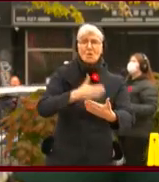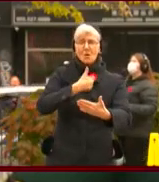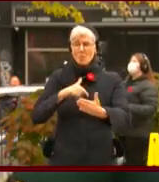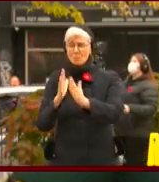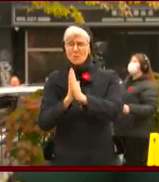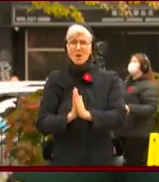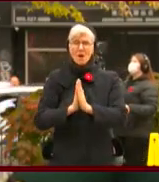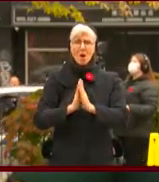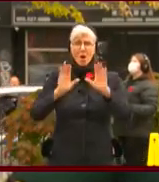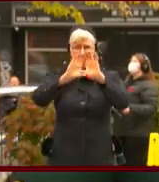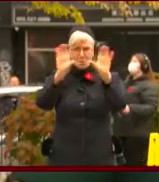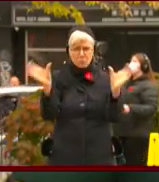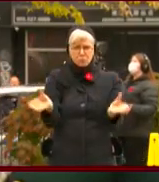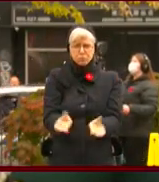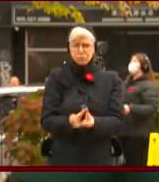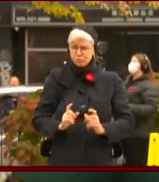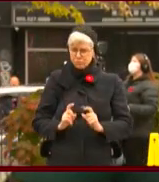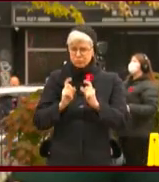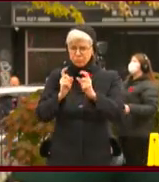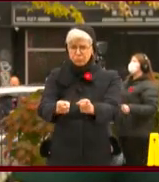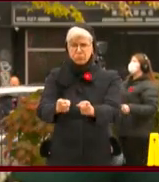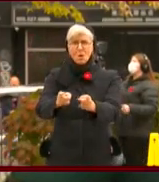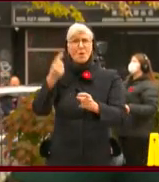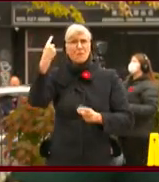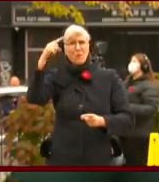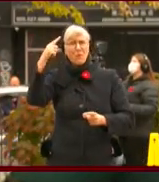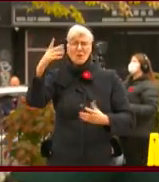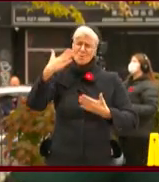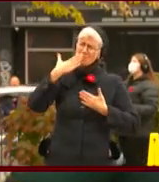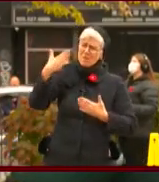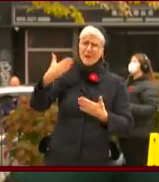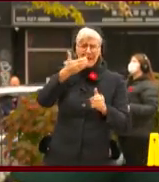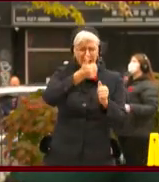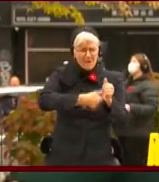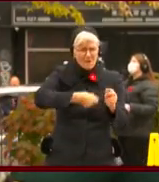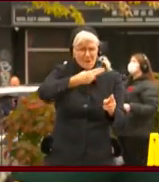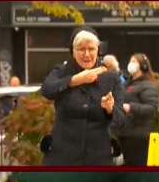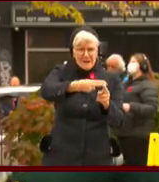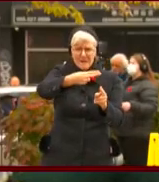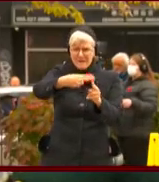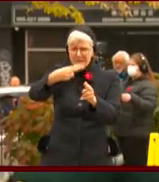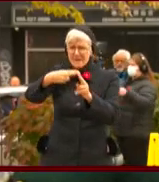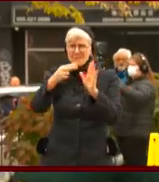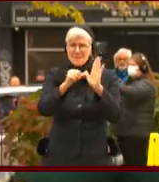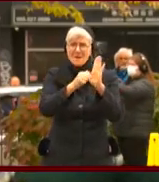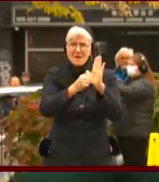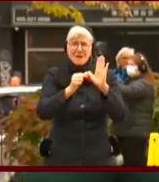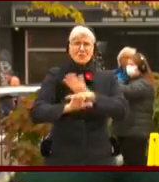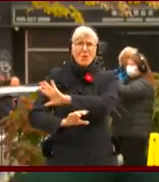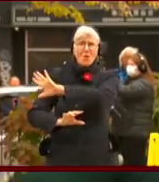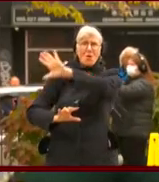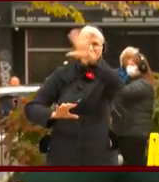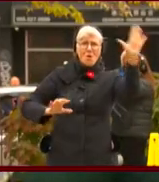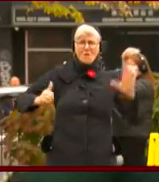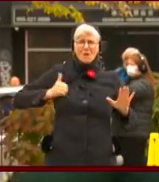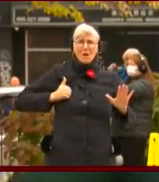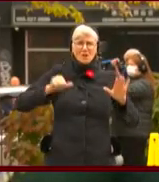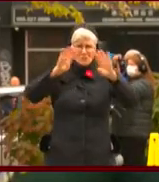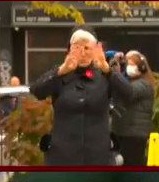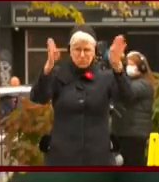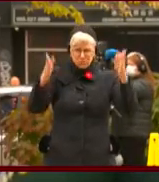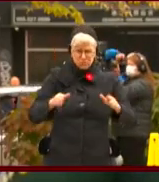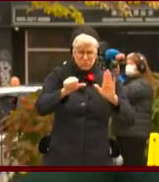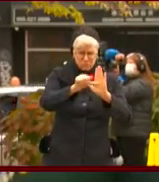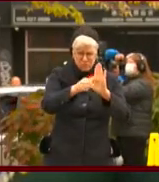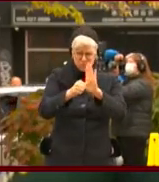the laying of wreaths, we give thanks for each name etched upon every cenotaph across our country, because everyone represents a